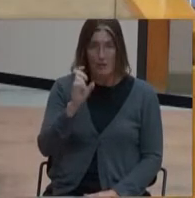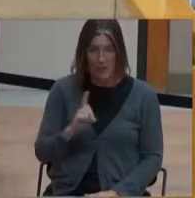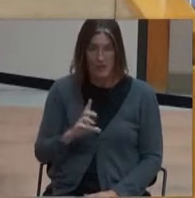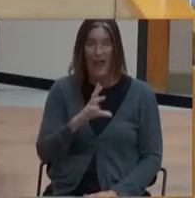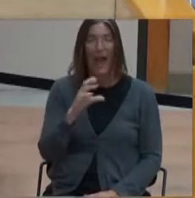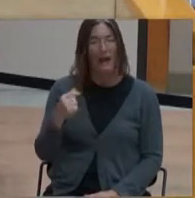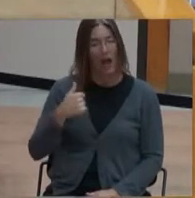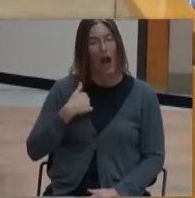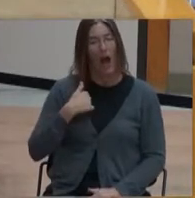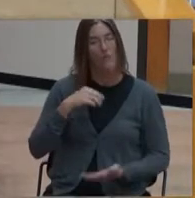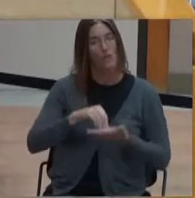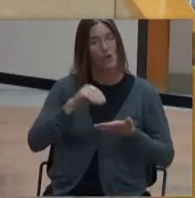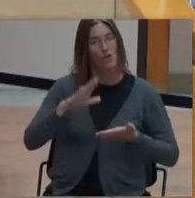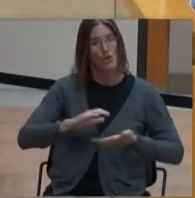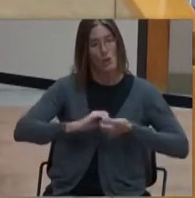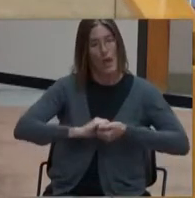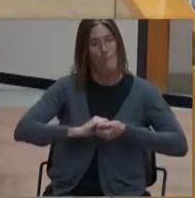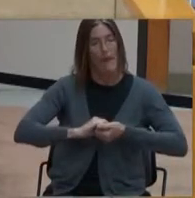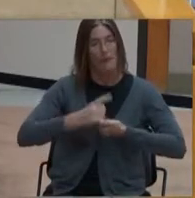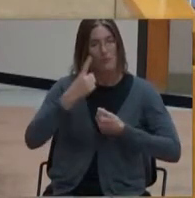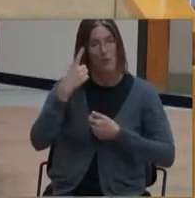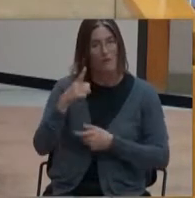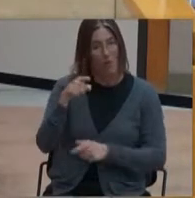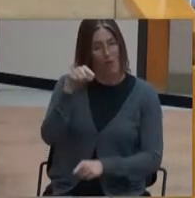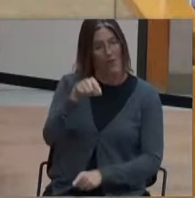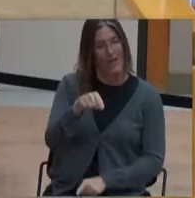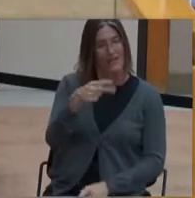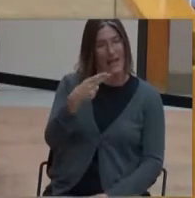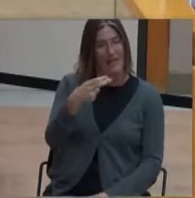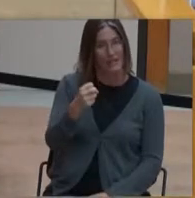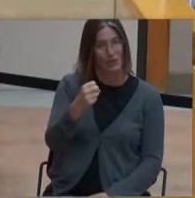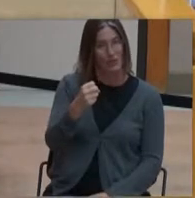at our school. It's my first year at Chavez, and so far